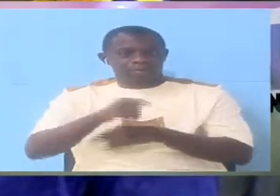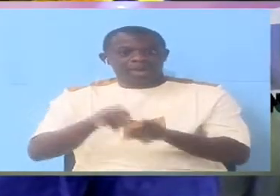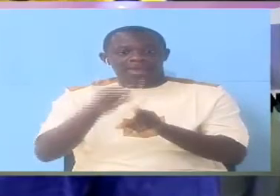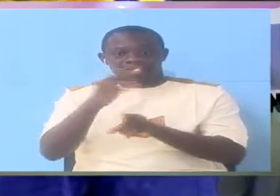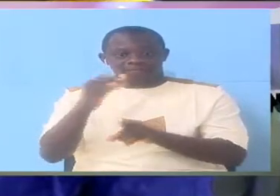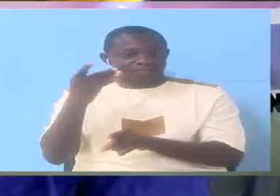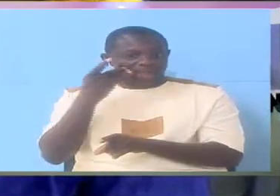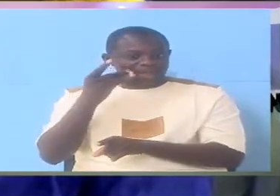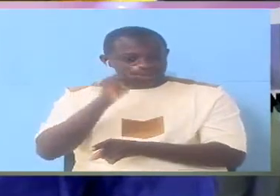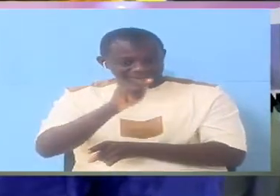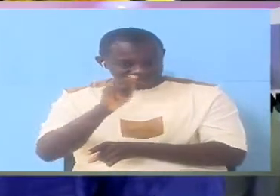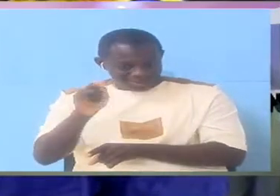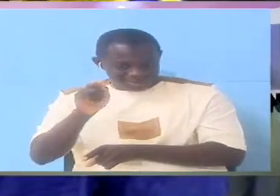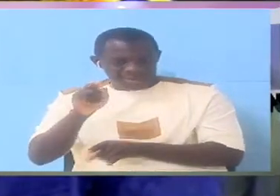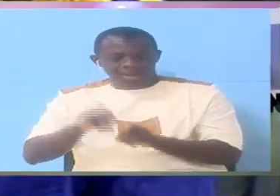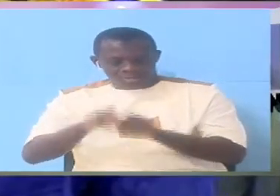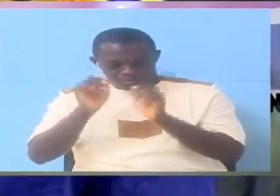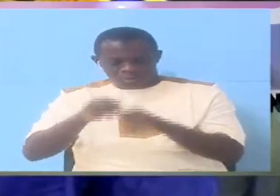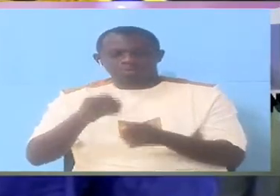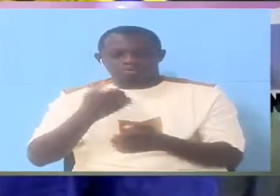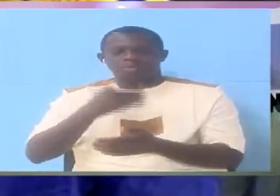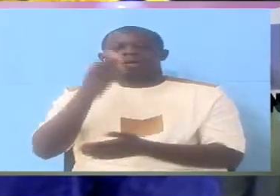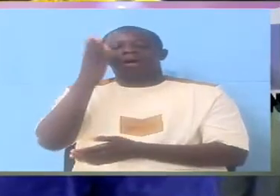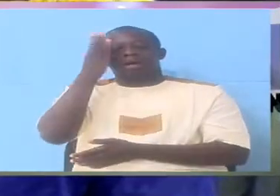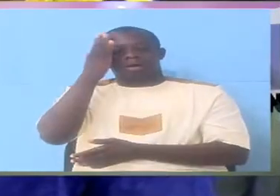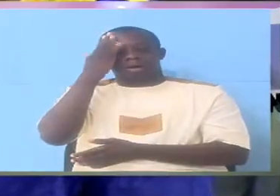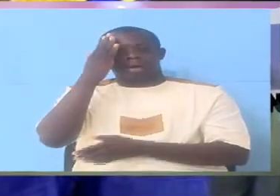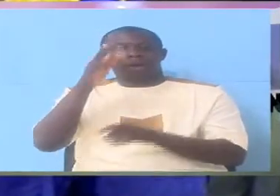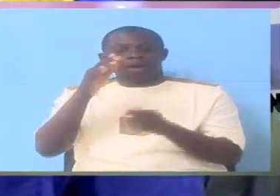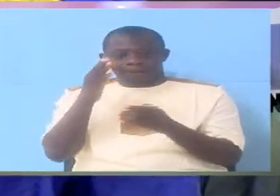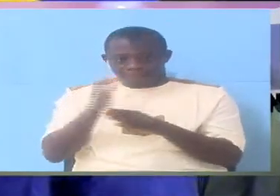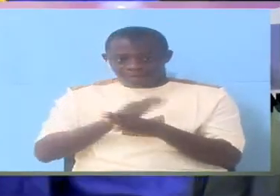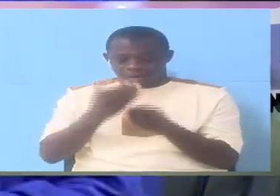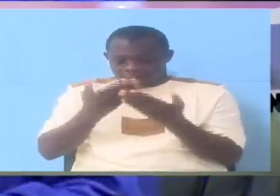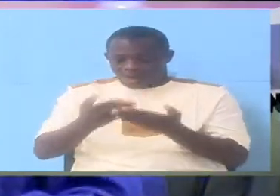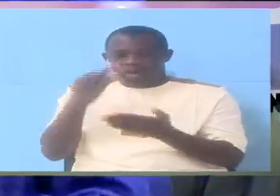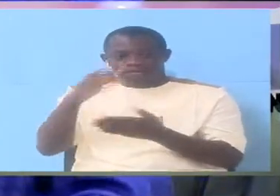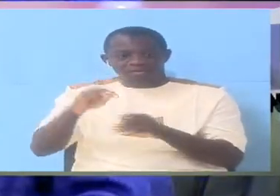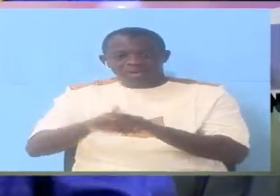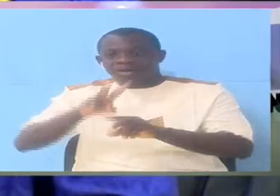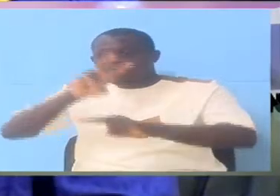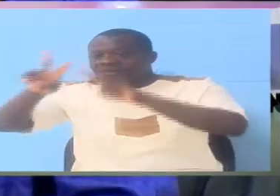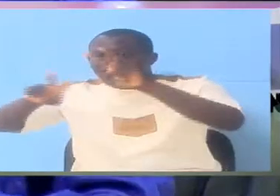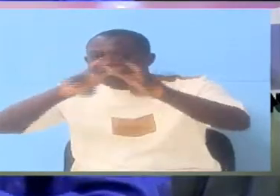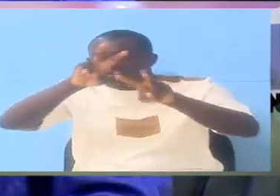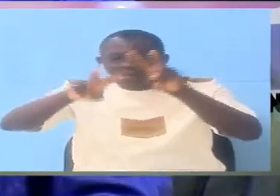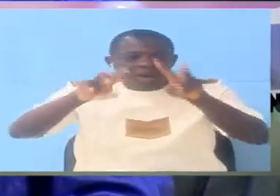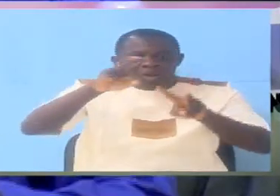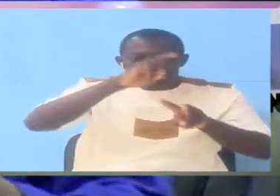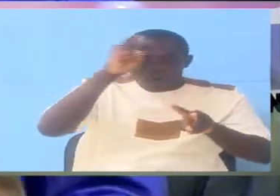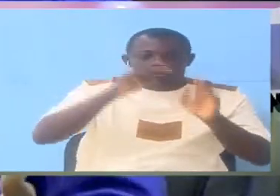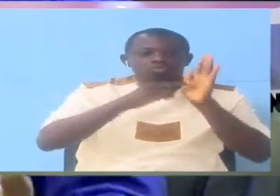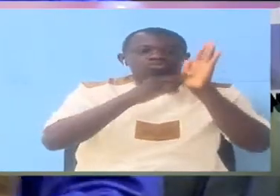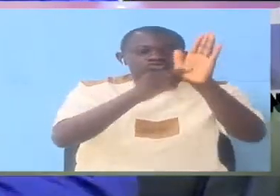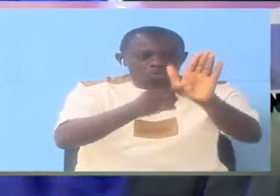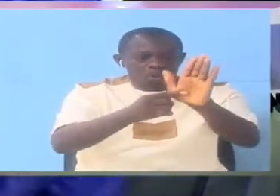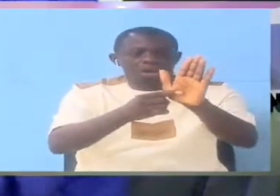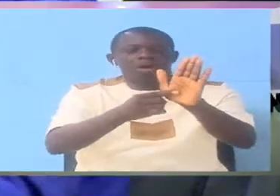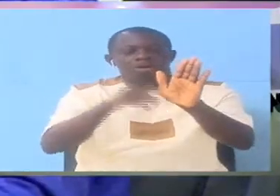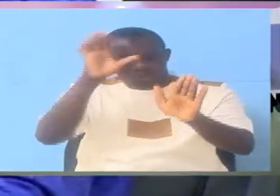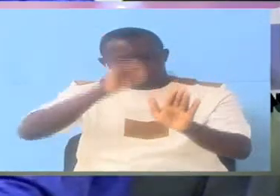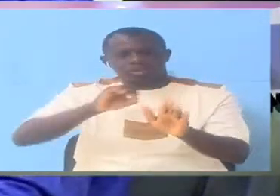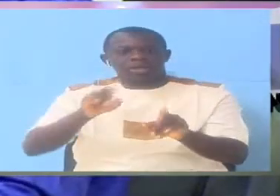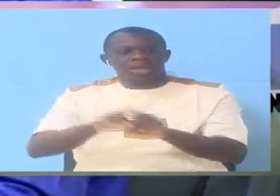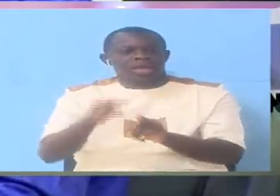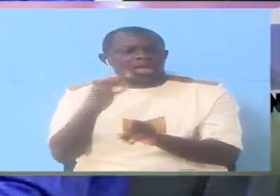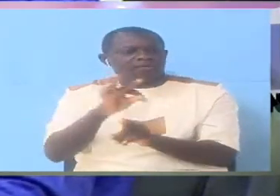do ko nyini ise fam bag no to nyalo be do ko la janne fo kabida soronda. So the best thing to do do ko nyini dula do asa fo no le ko no to nyate. What is your